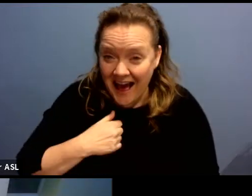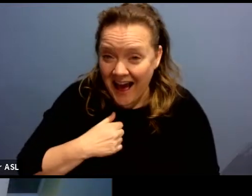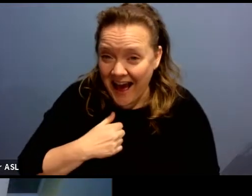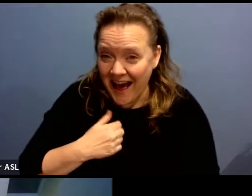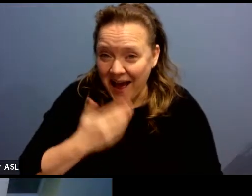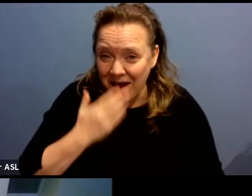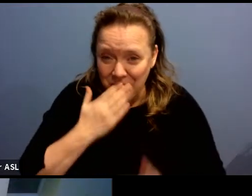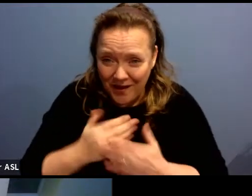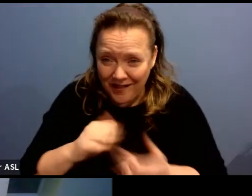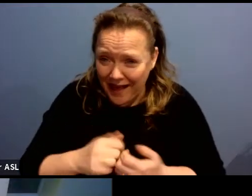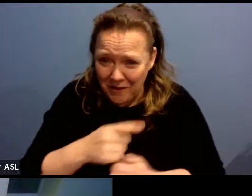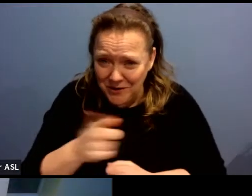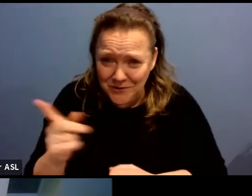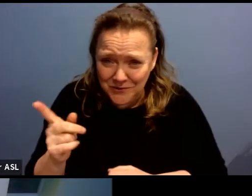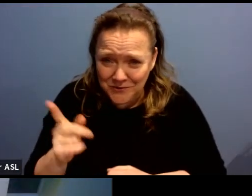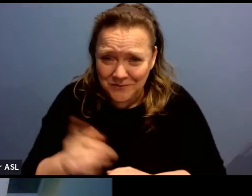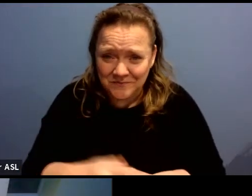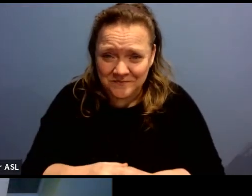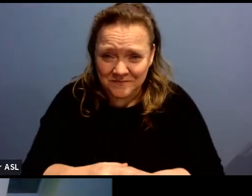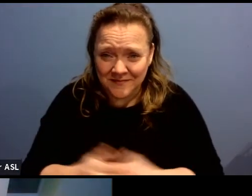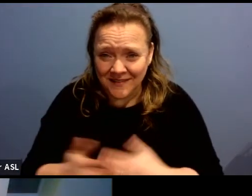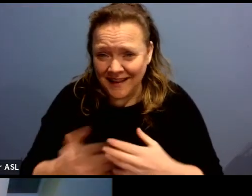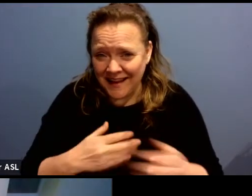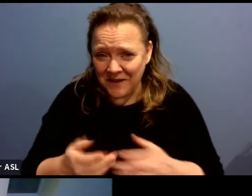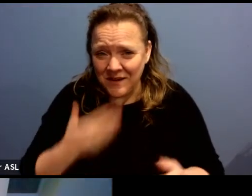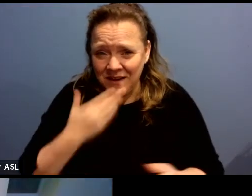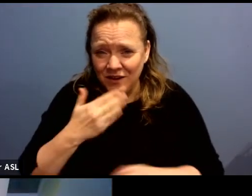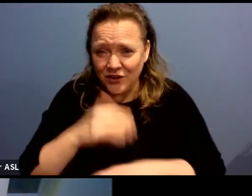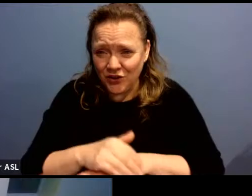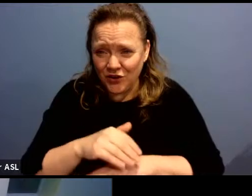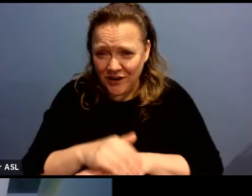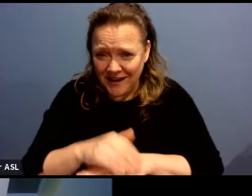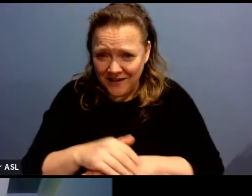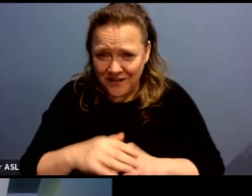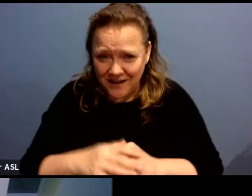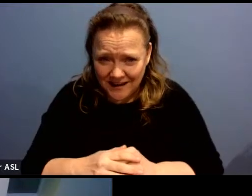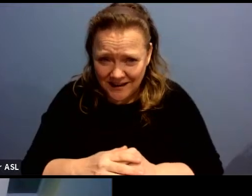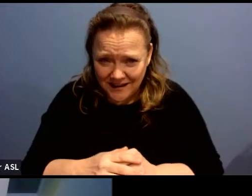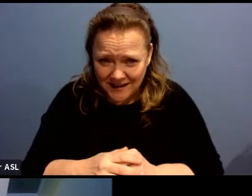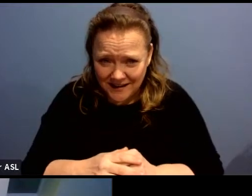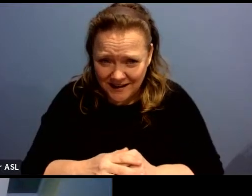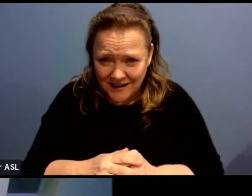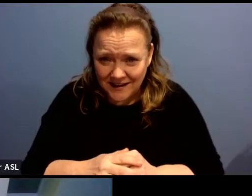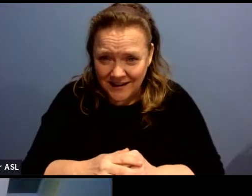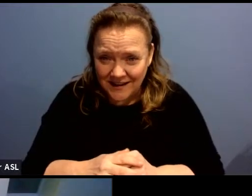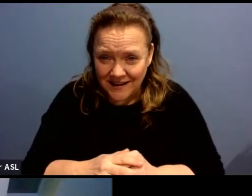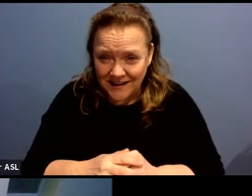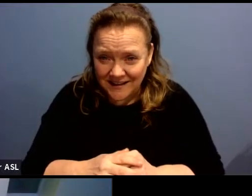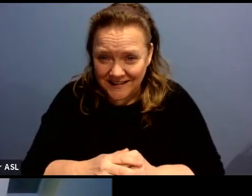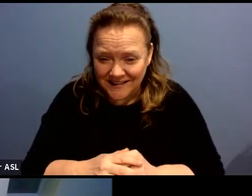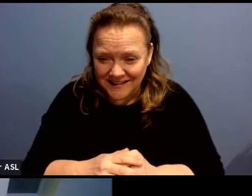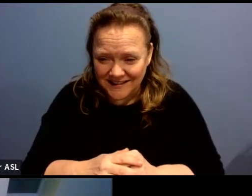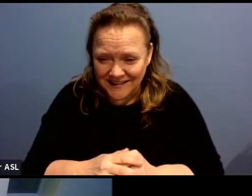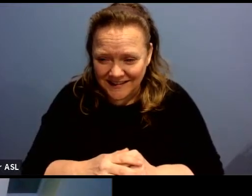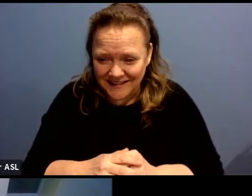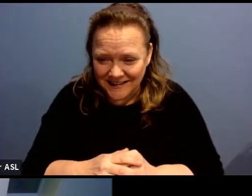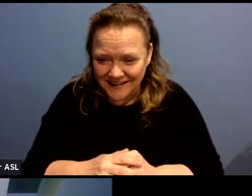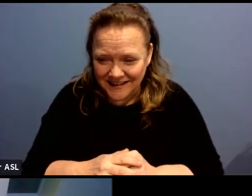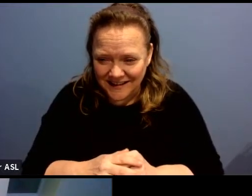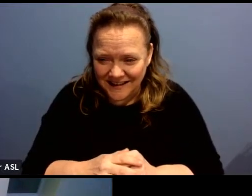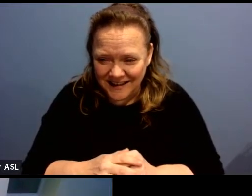of you doing? Good, good. Well, I'm good here evening, with Mr. Walter Alcorn and the others listening.